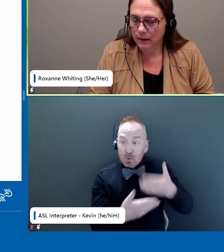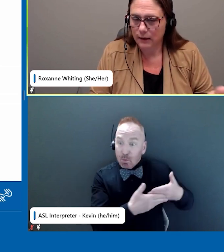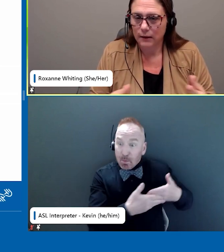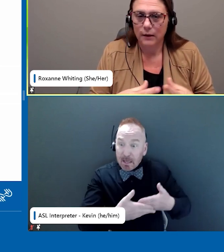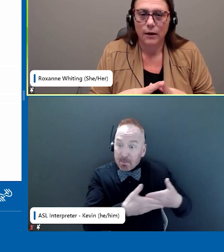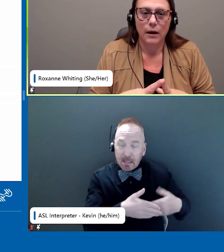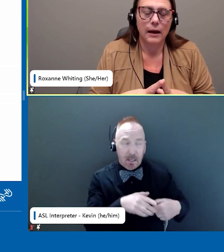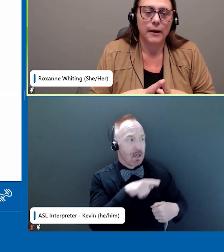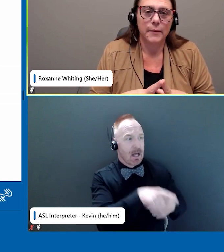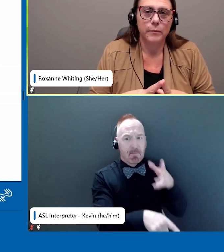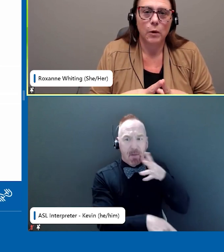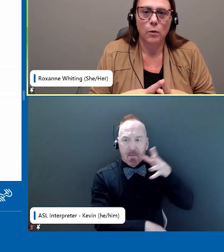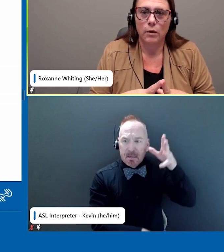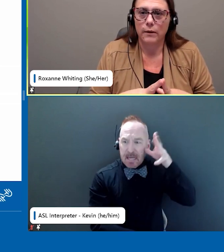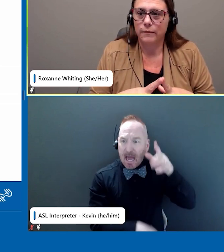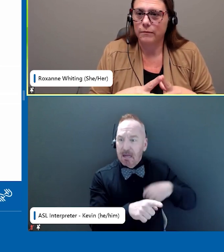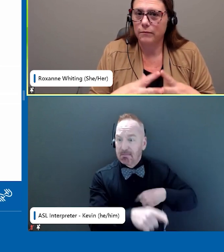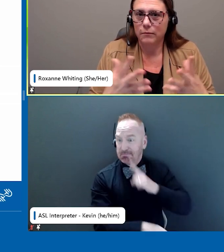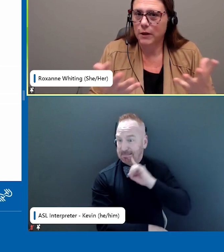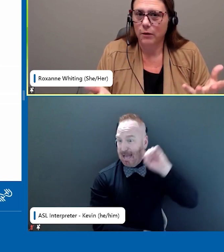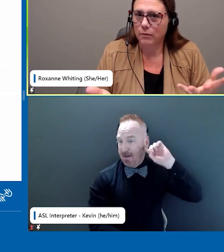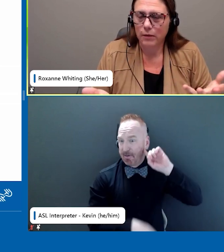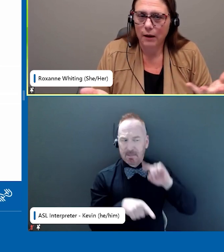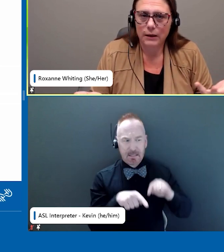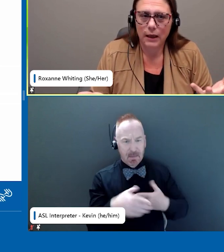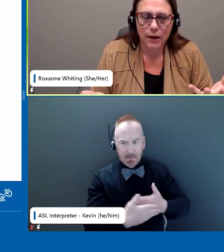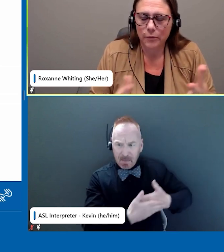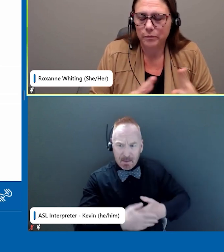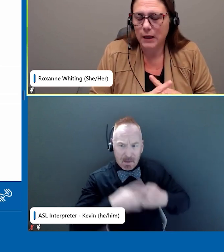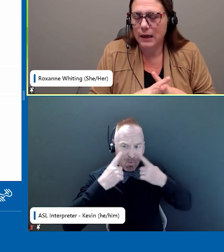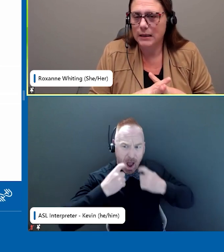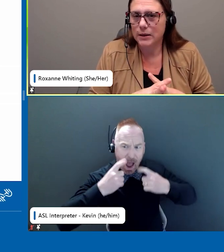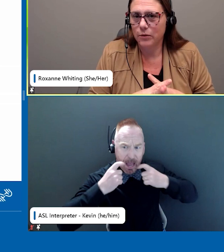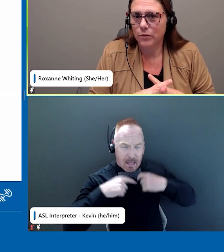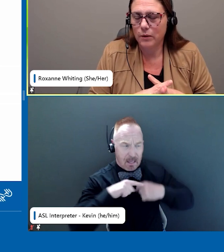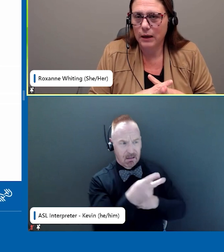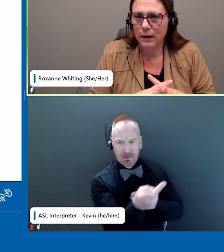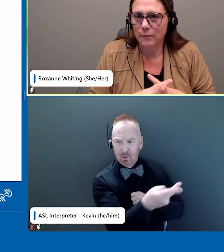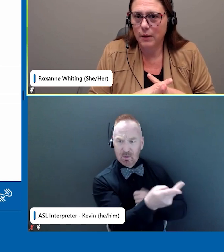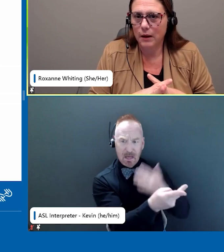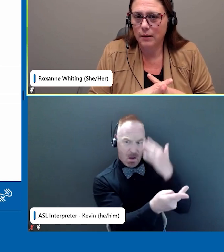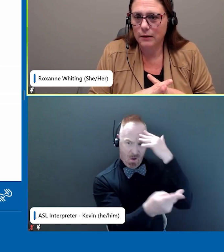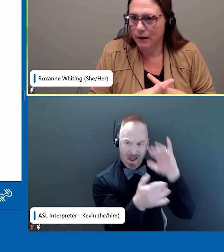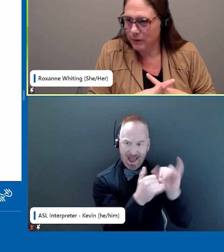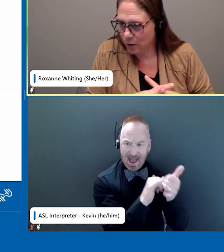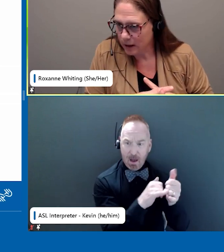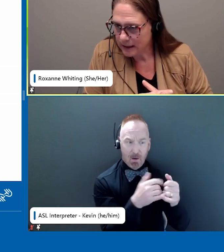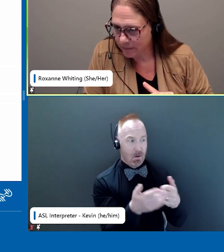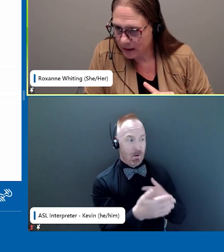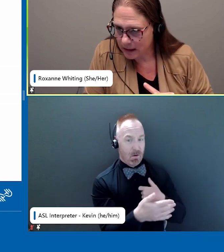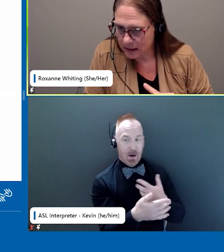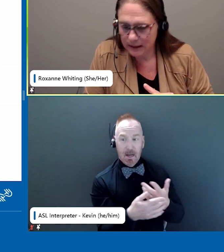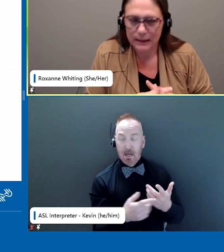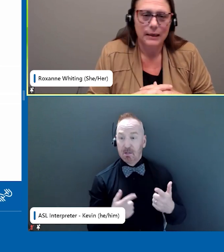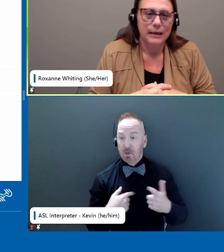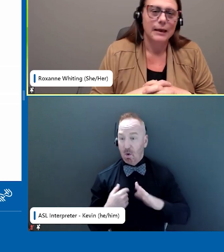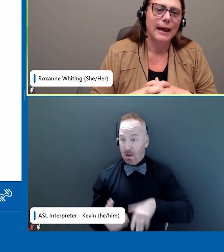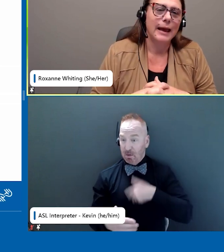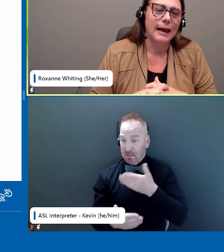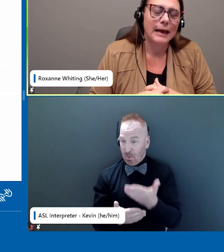crying? Or if, you know, how did they know? And so I was born in the